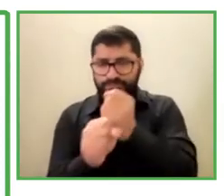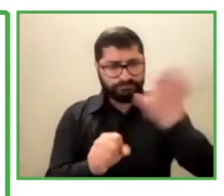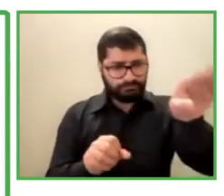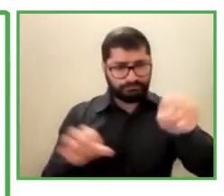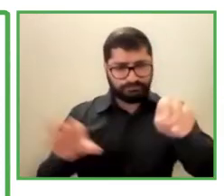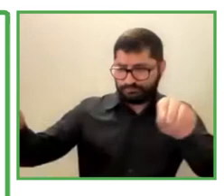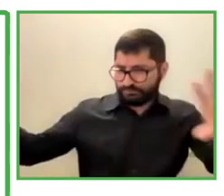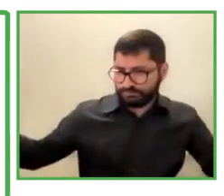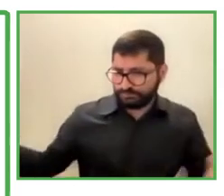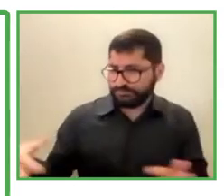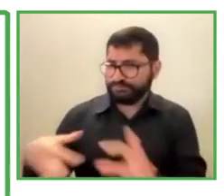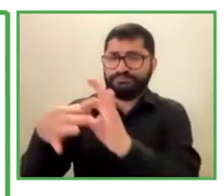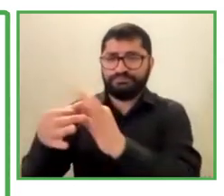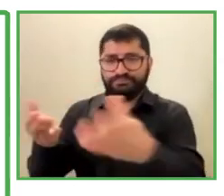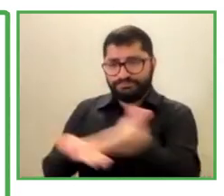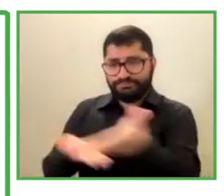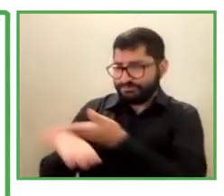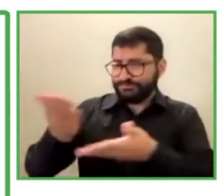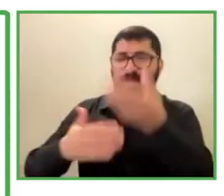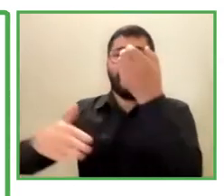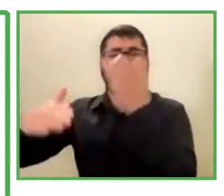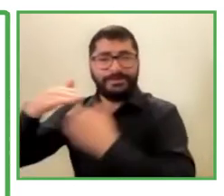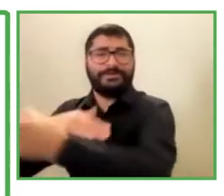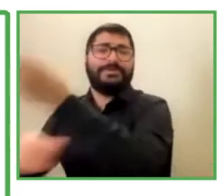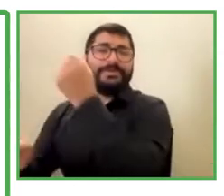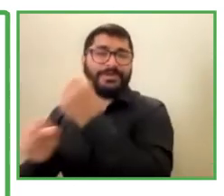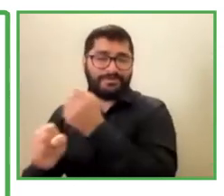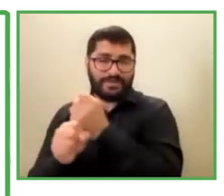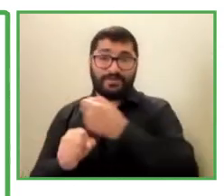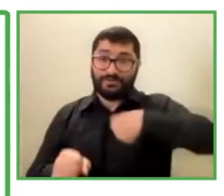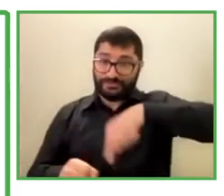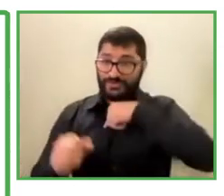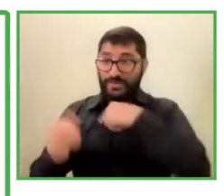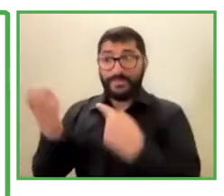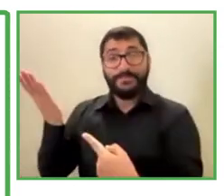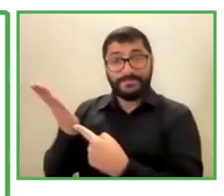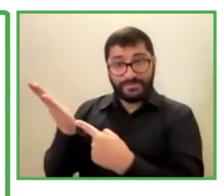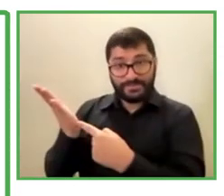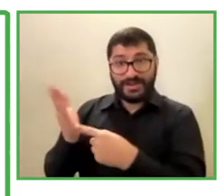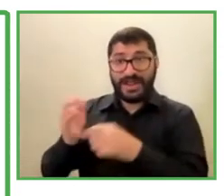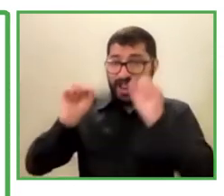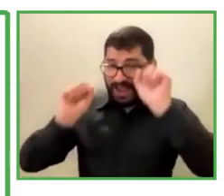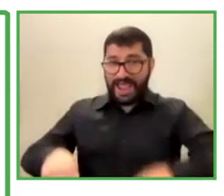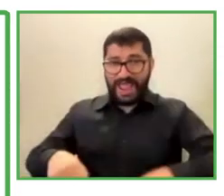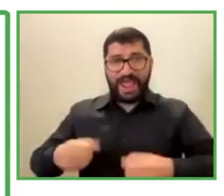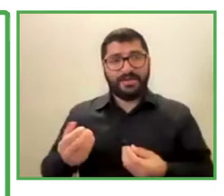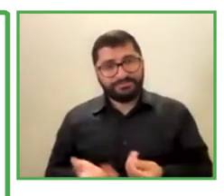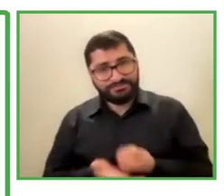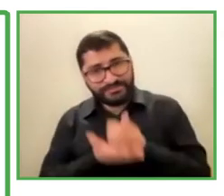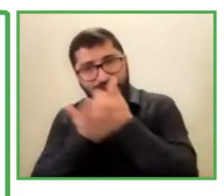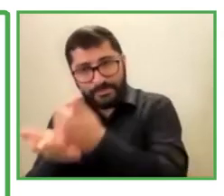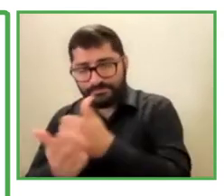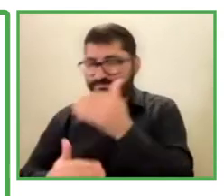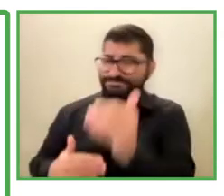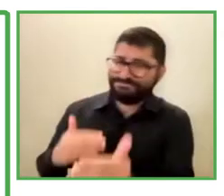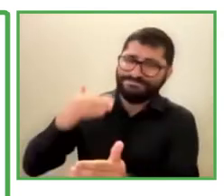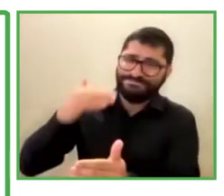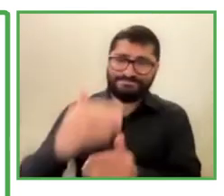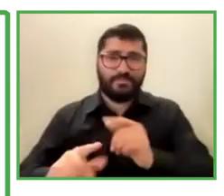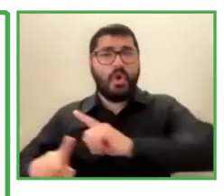we understand that our technology can be scalable for other countries.